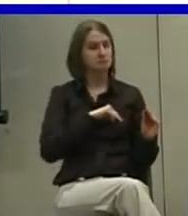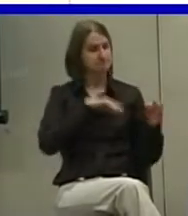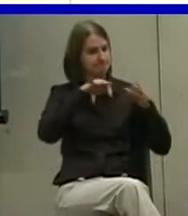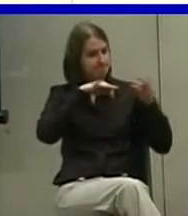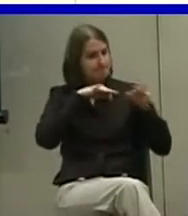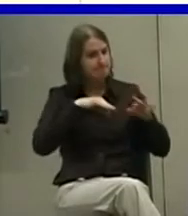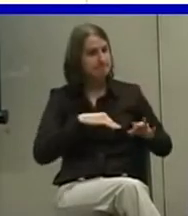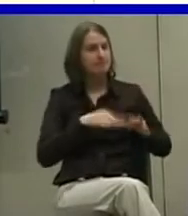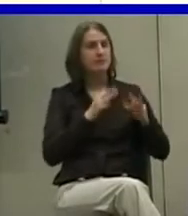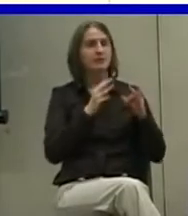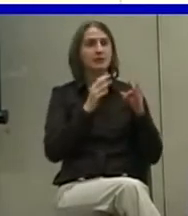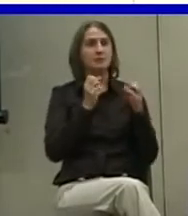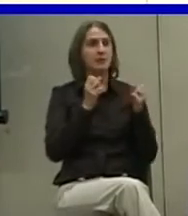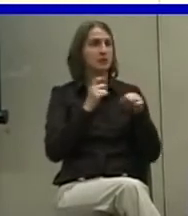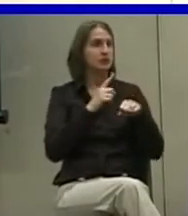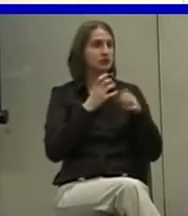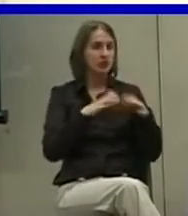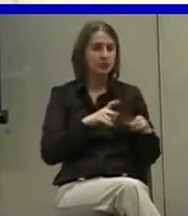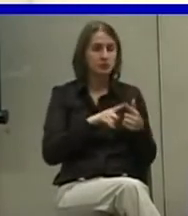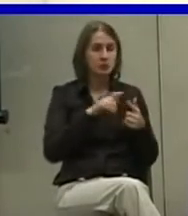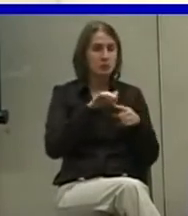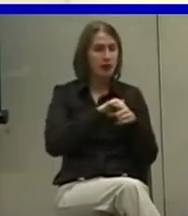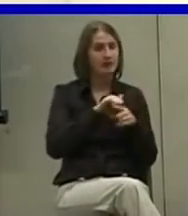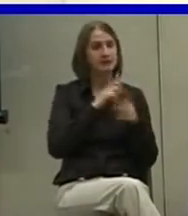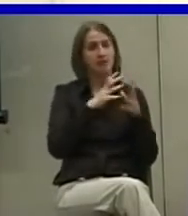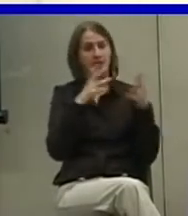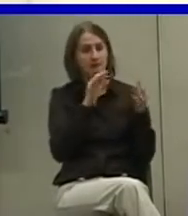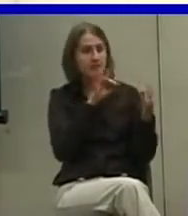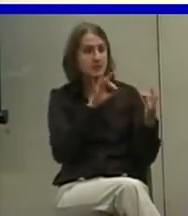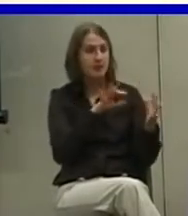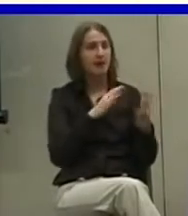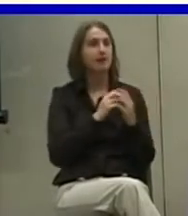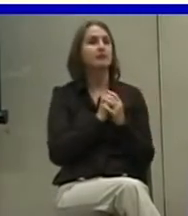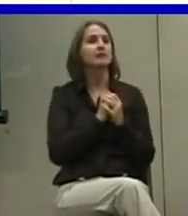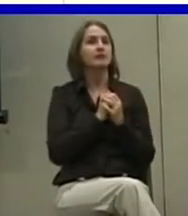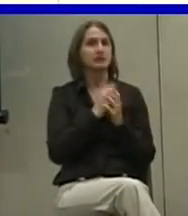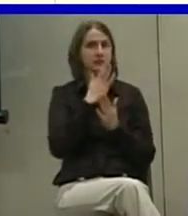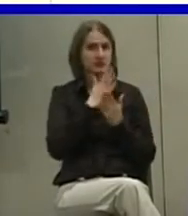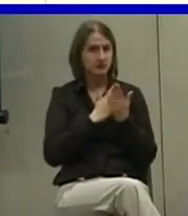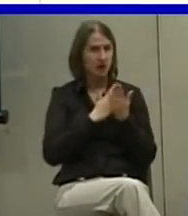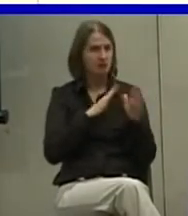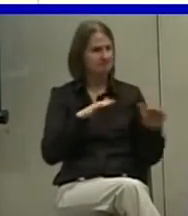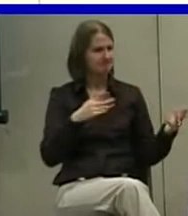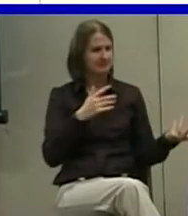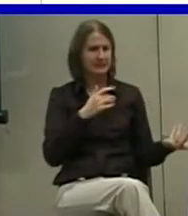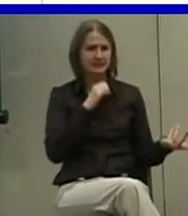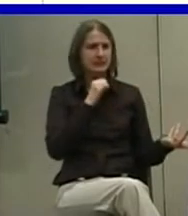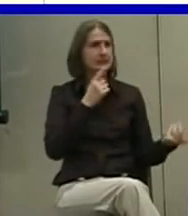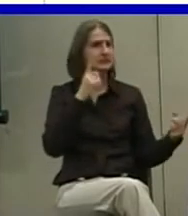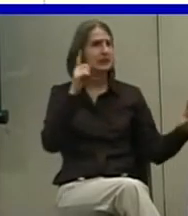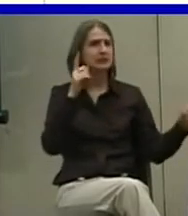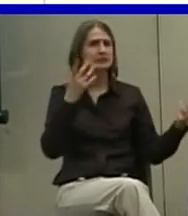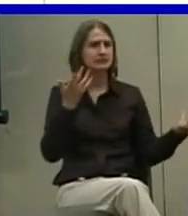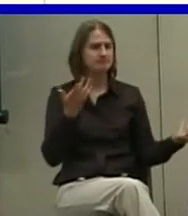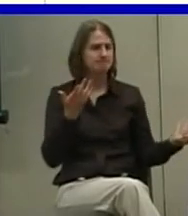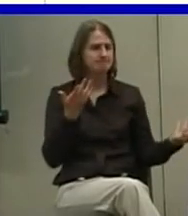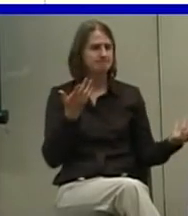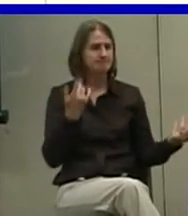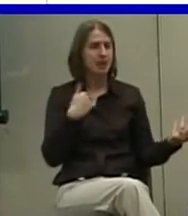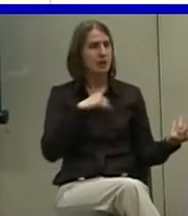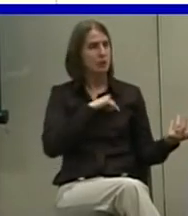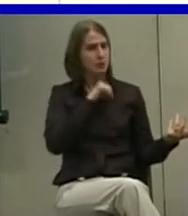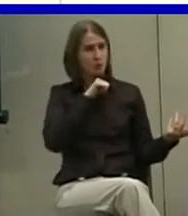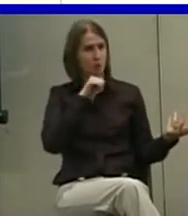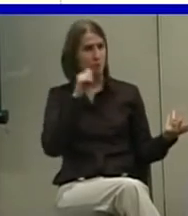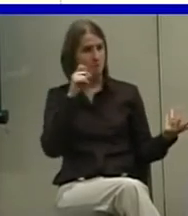explicit, we give them lots of chances to practice, we give them lots of feedback, and there are some kids it doesn't work for. We don't go back